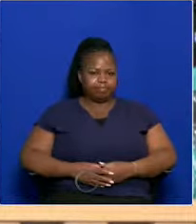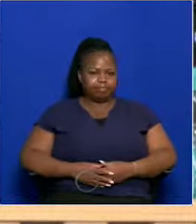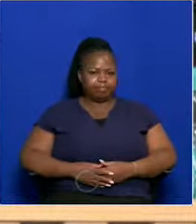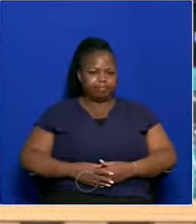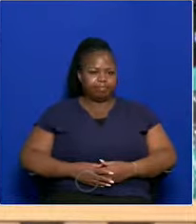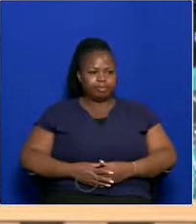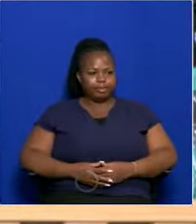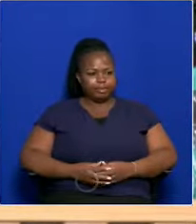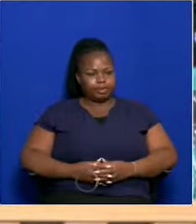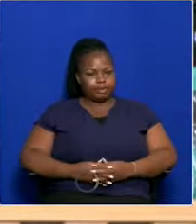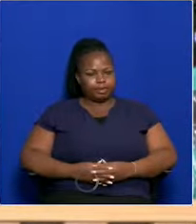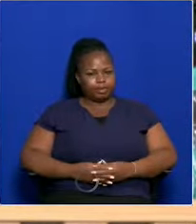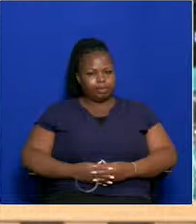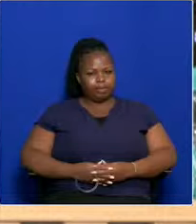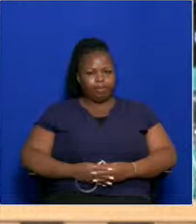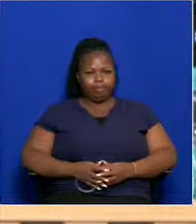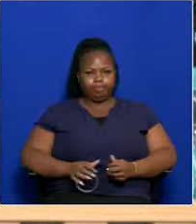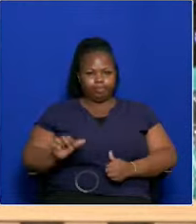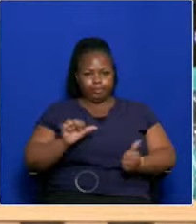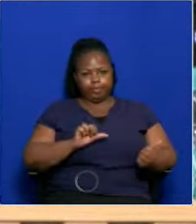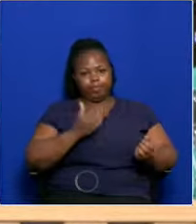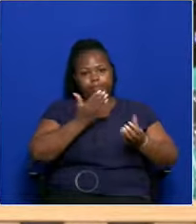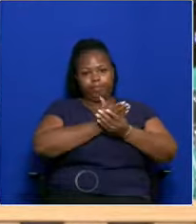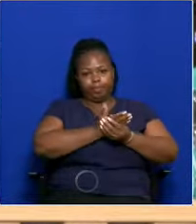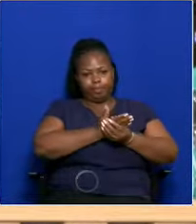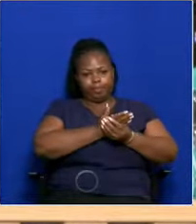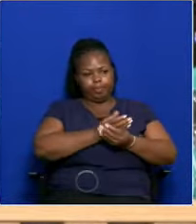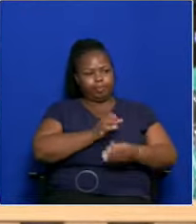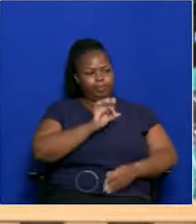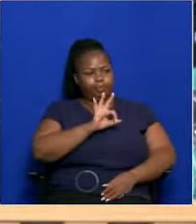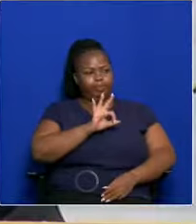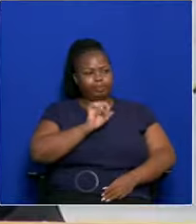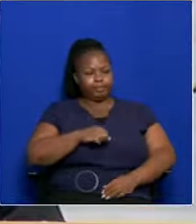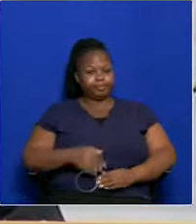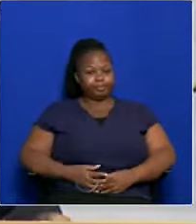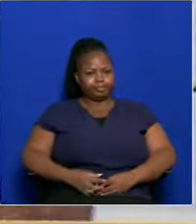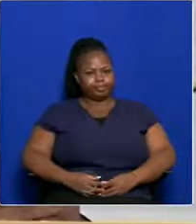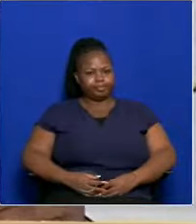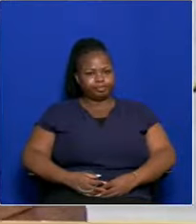Back at bundle 3. bundle at file 3, yes. And then,